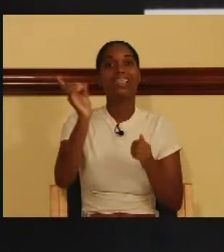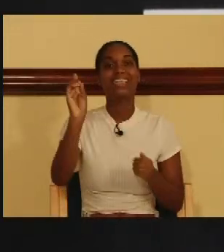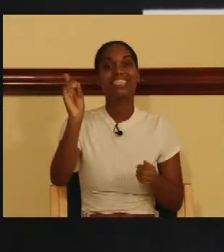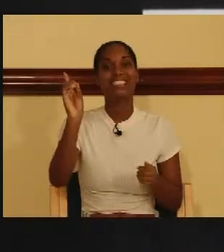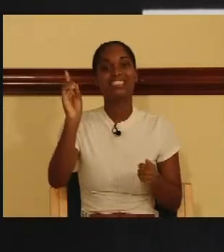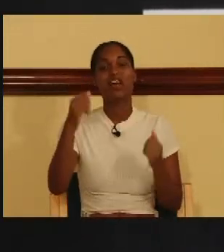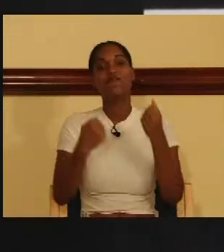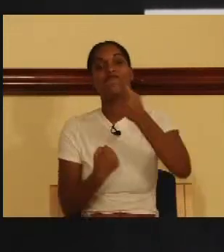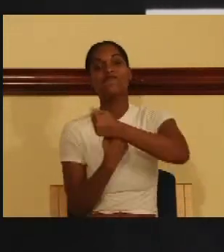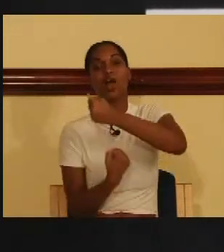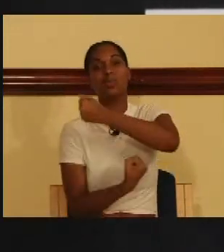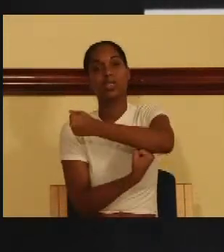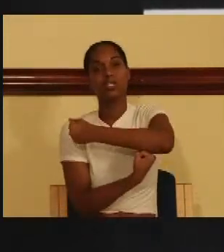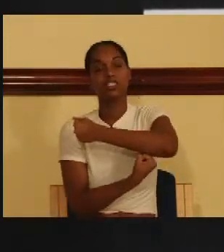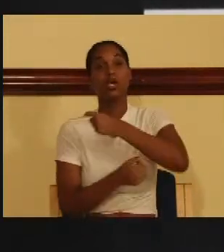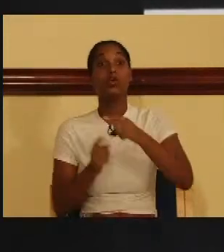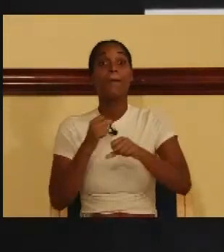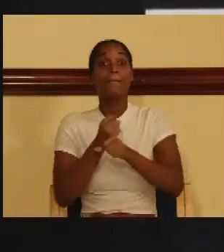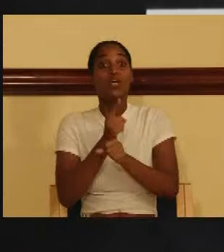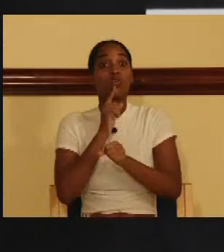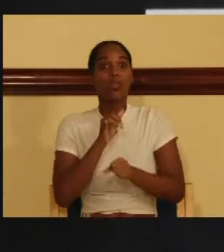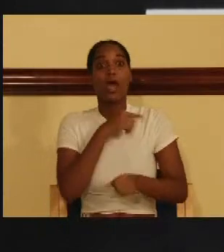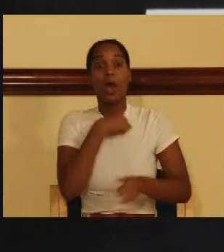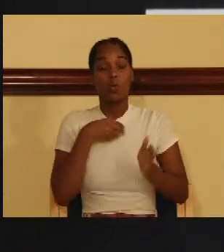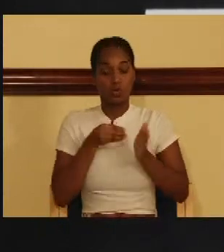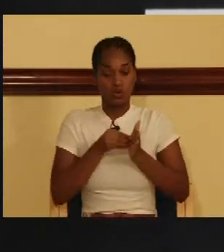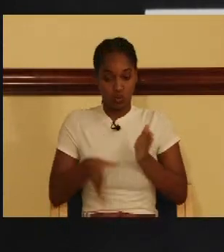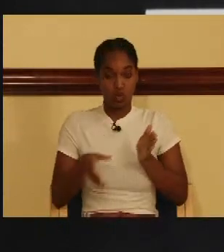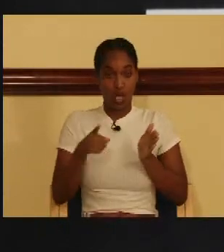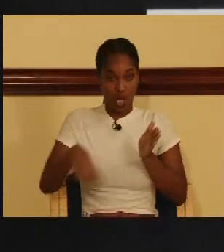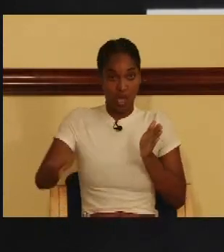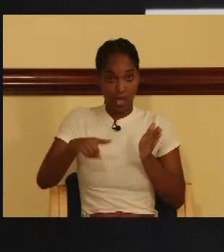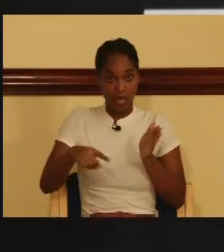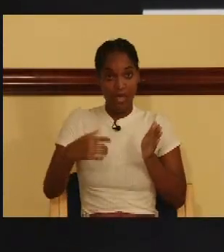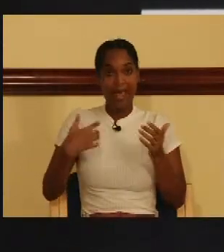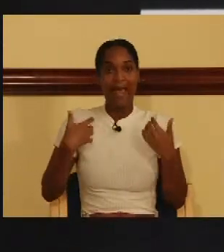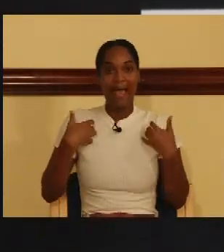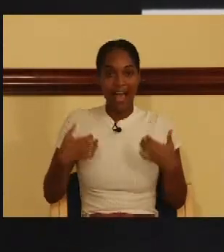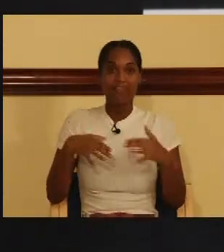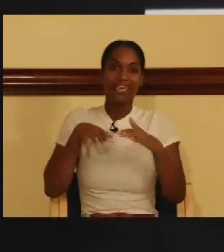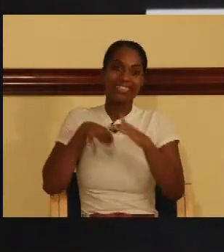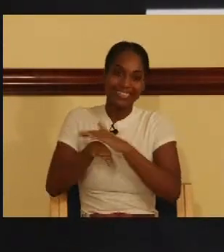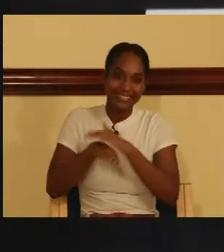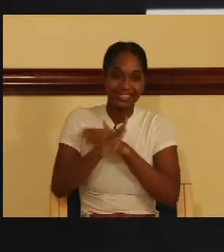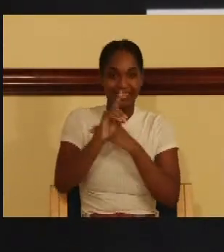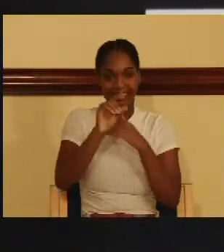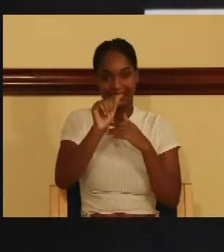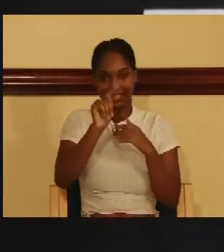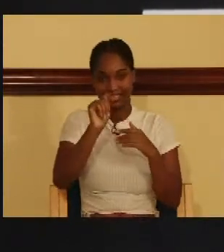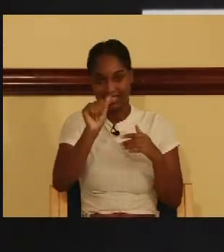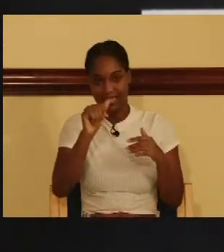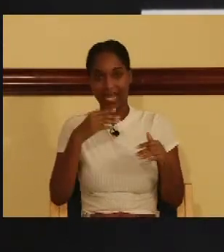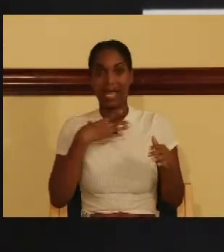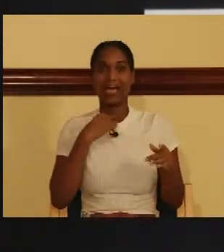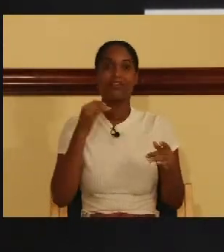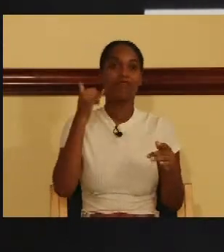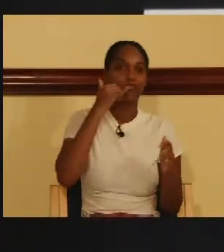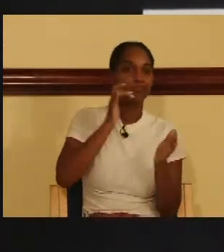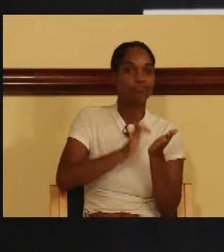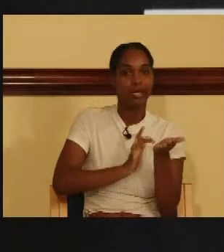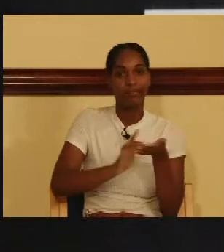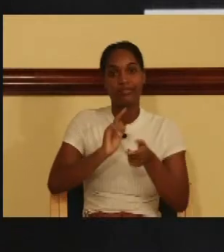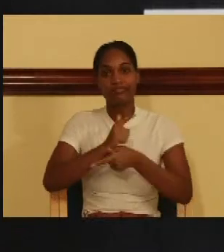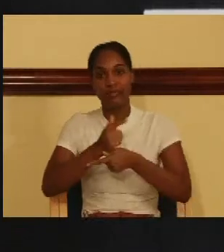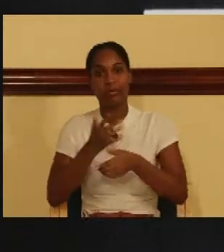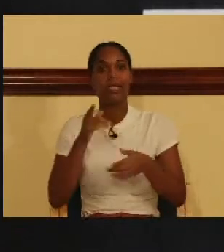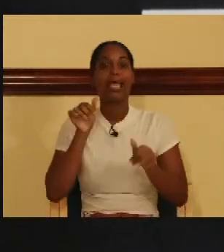time to ensure that our students got the data and got the devices that they required to enable